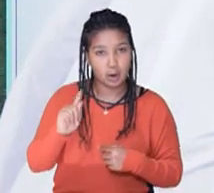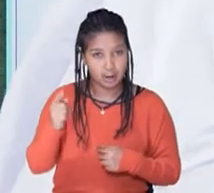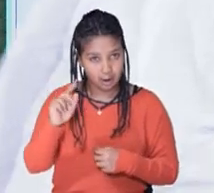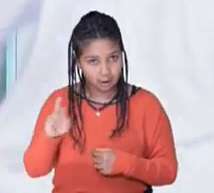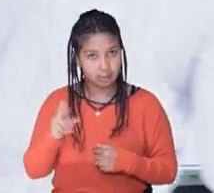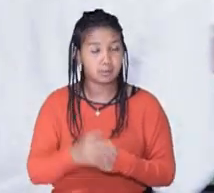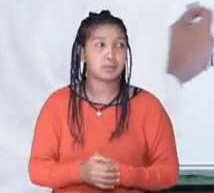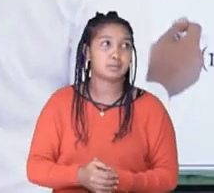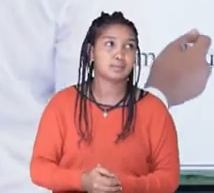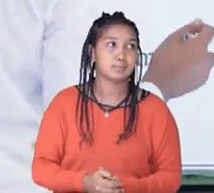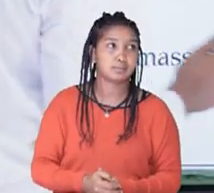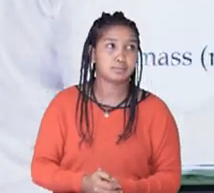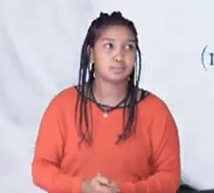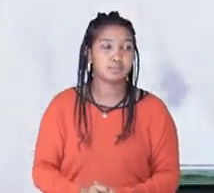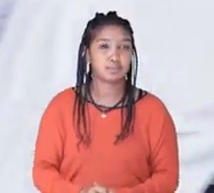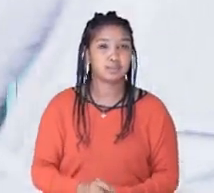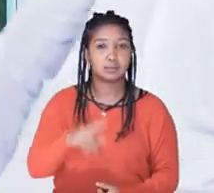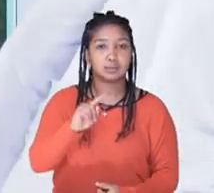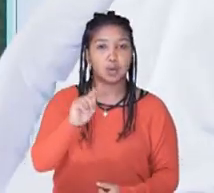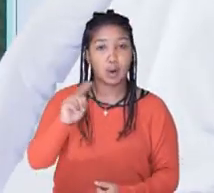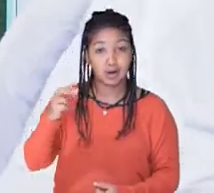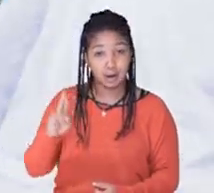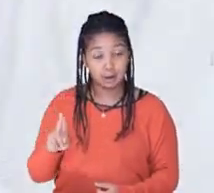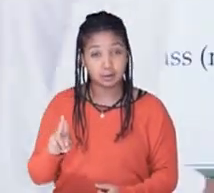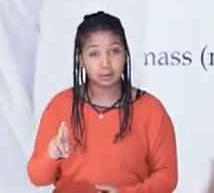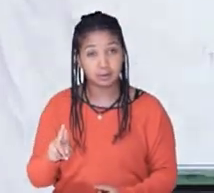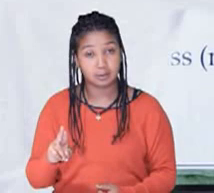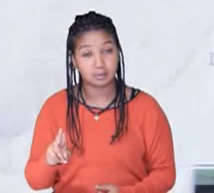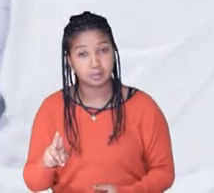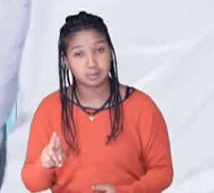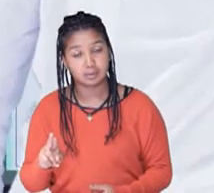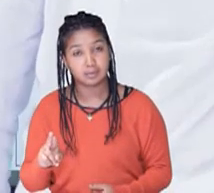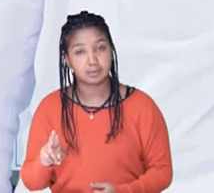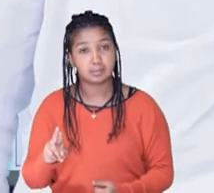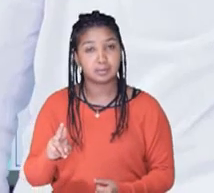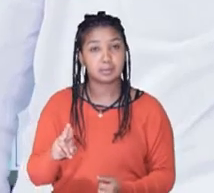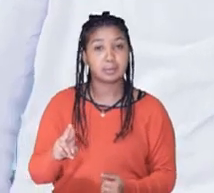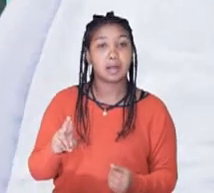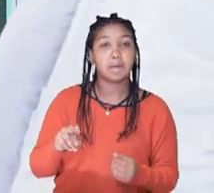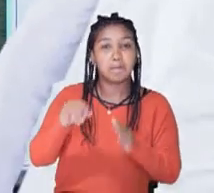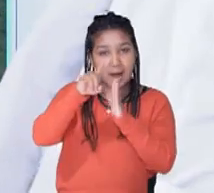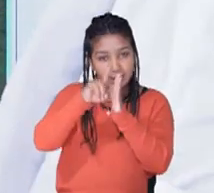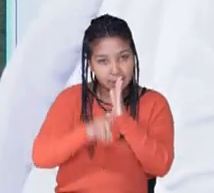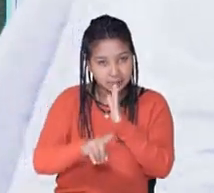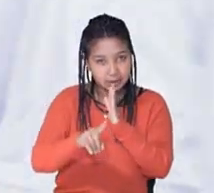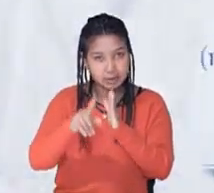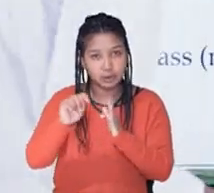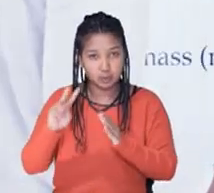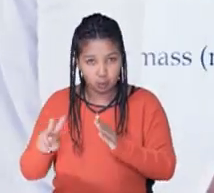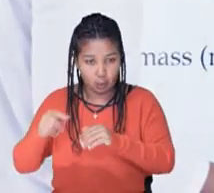T1R. Let's take it here. T1R, the tension which is acting clockwise, minus the